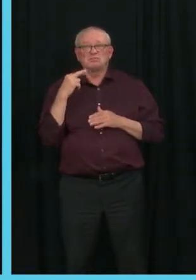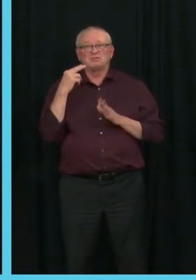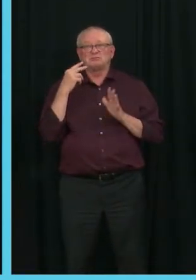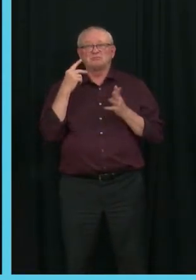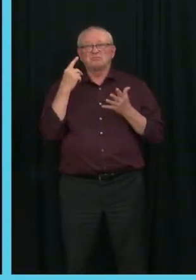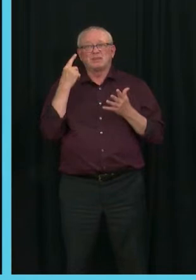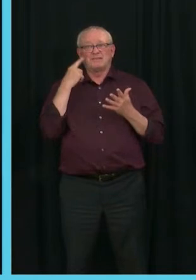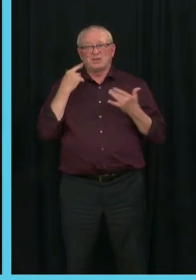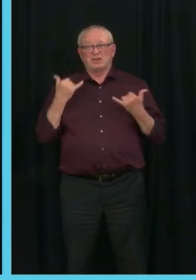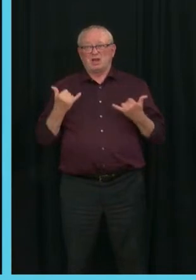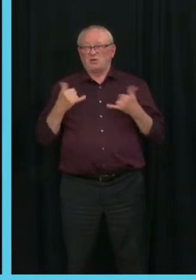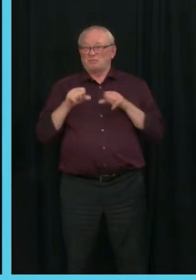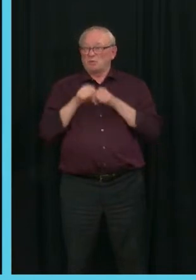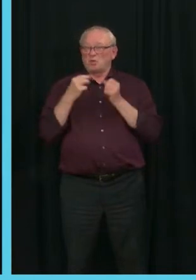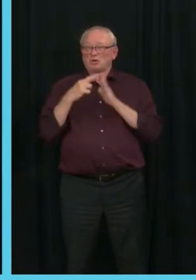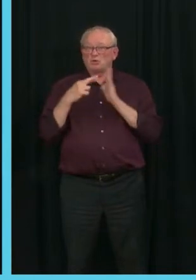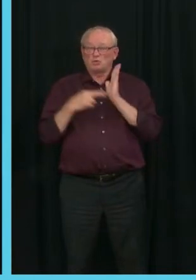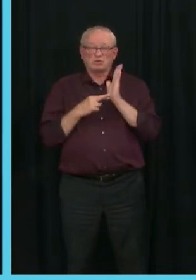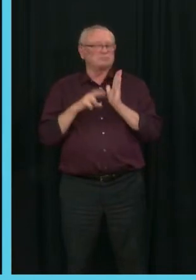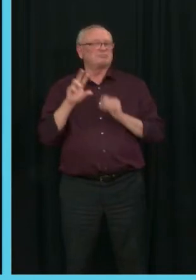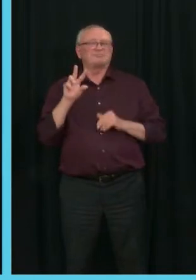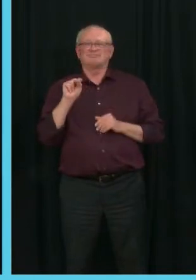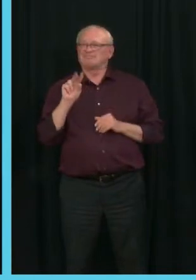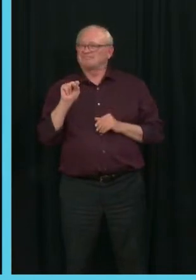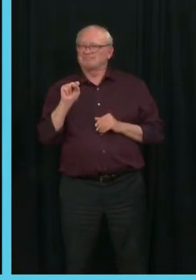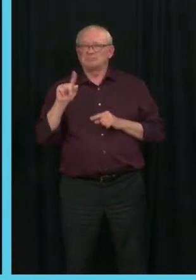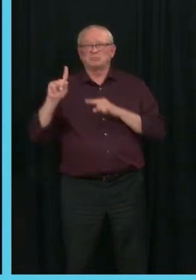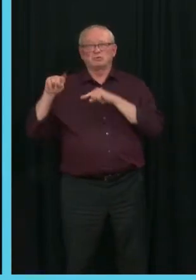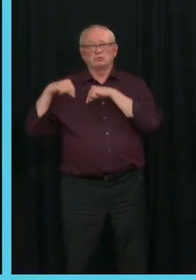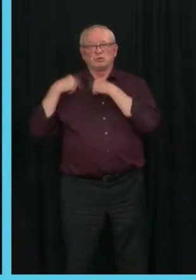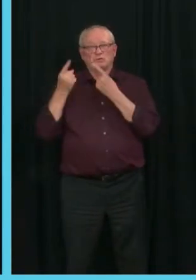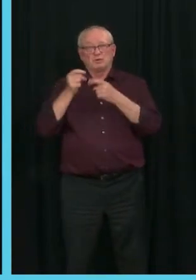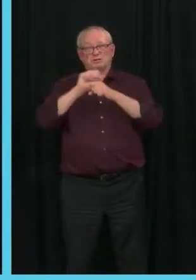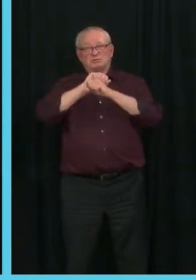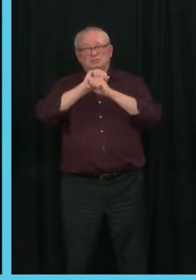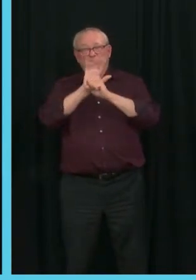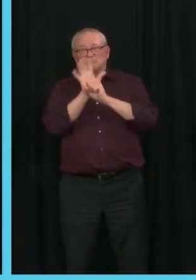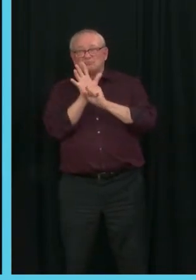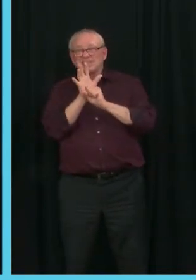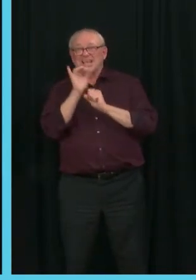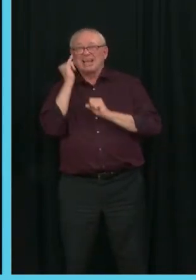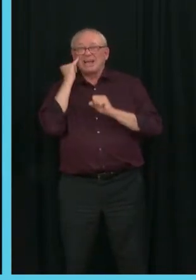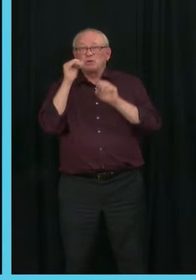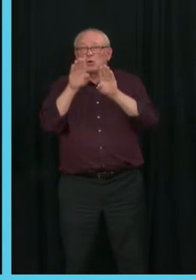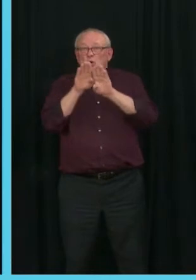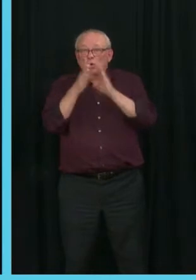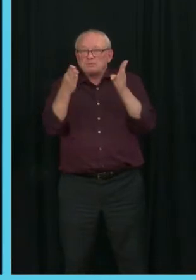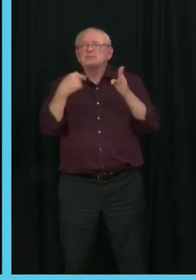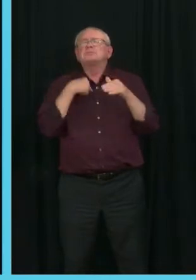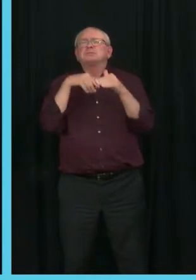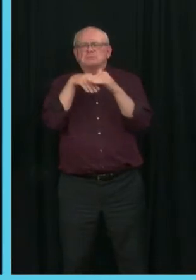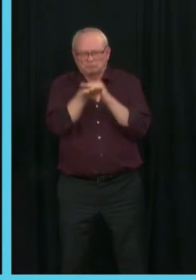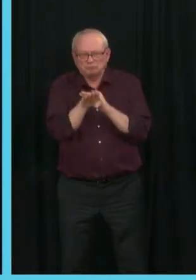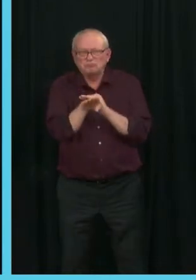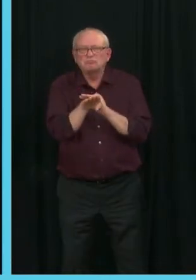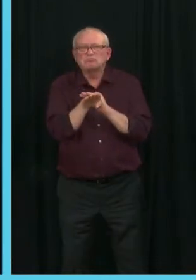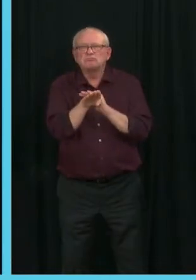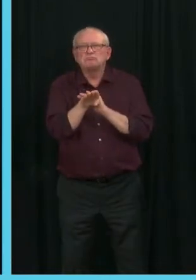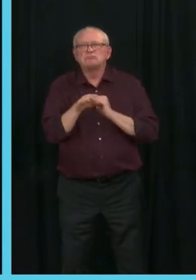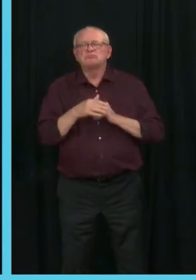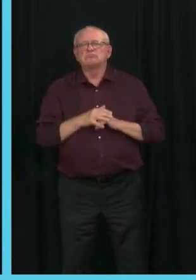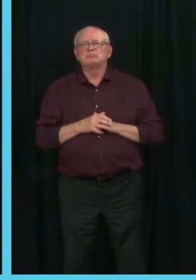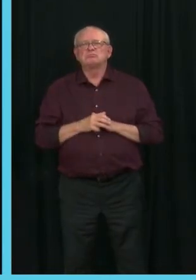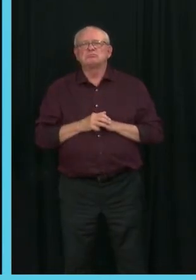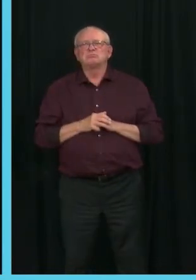restaurants over the past, during the whole period of the pandemic, it was in compliance with their rules. Typically, in the past few